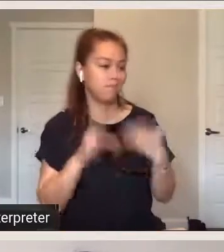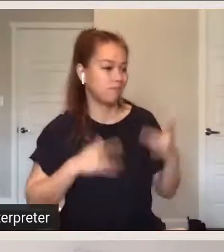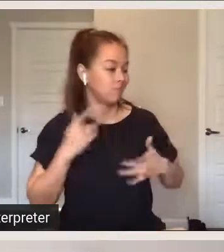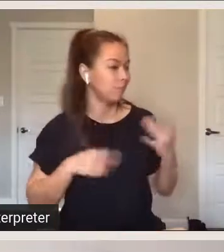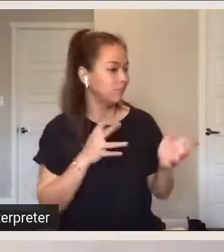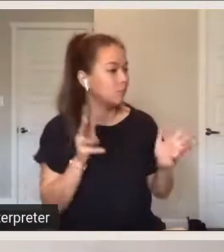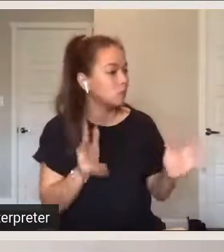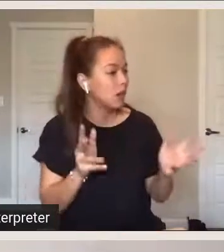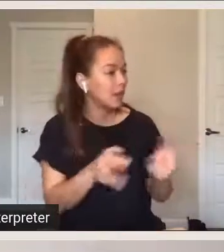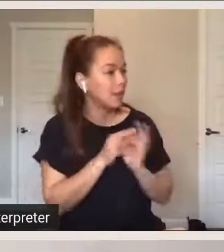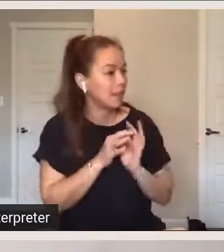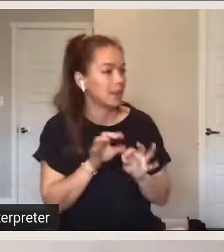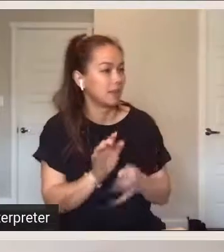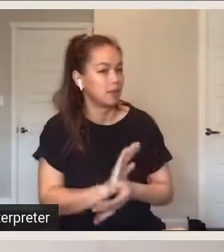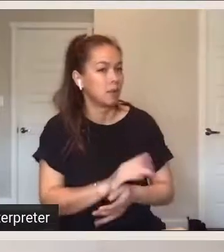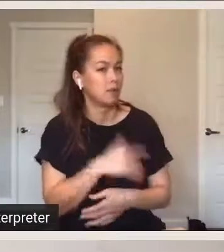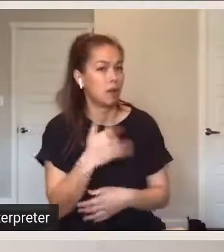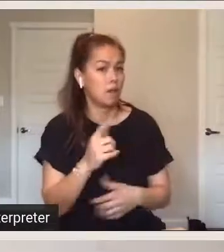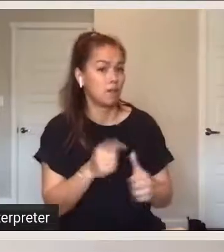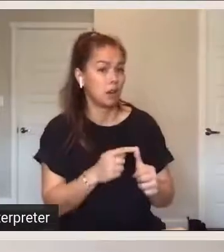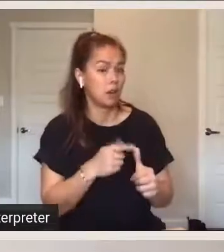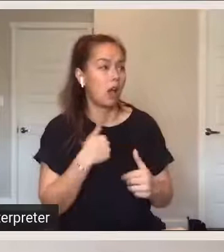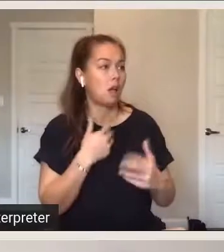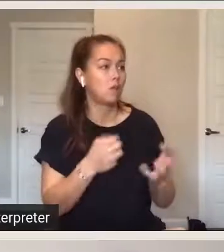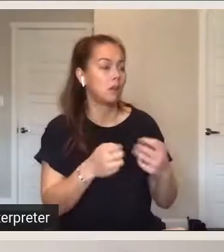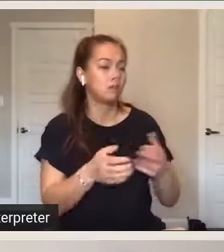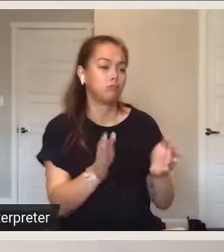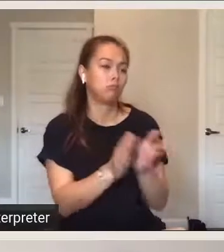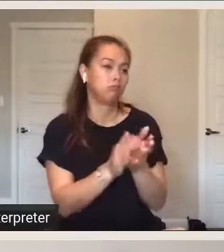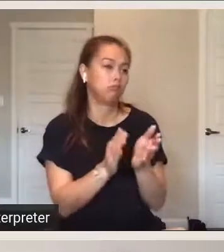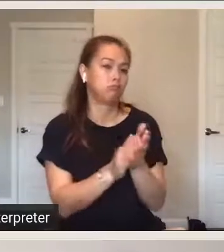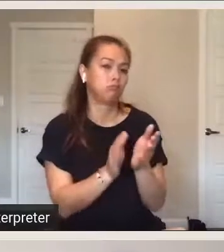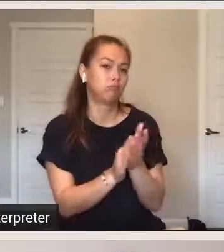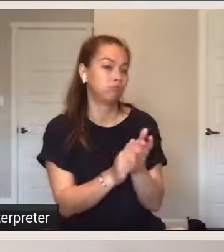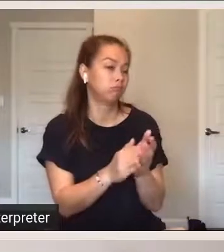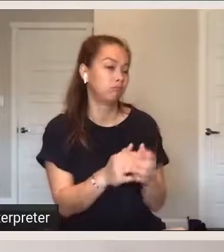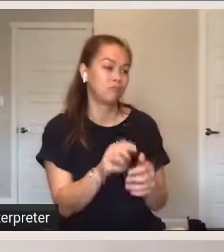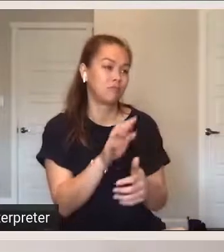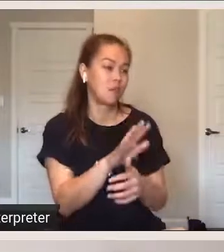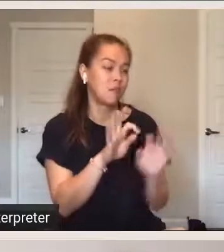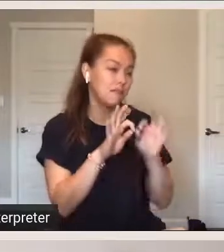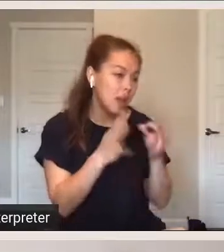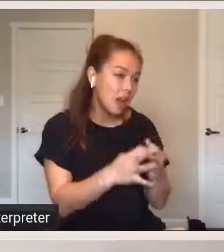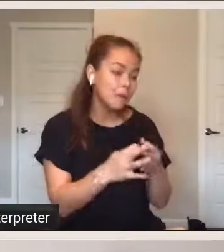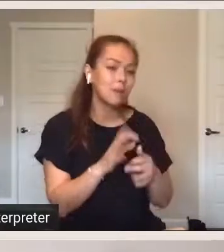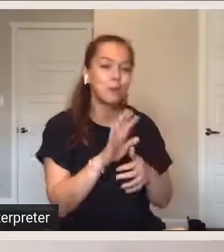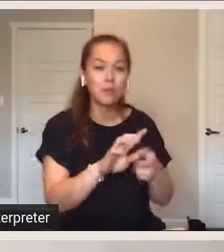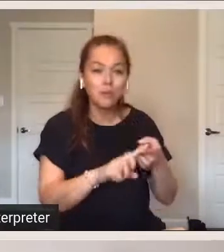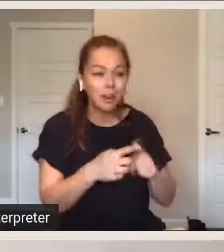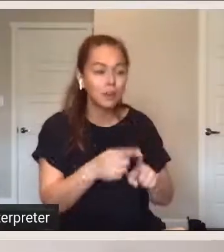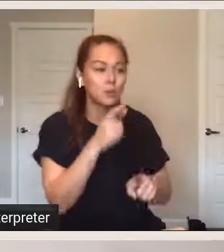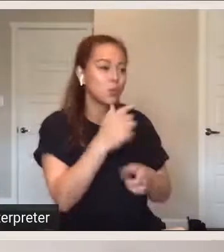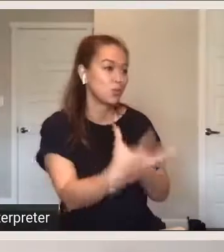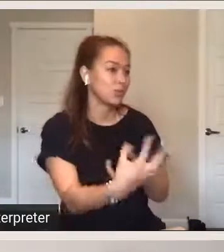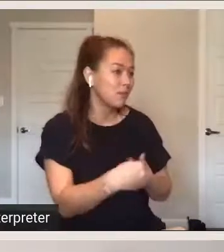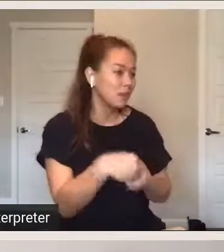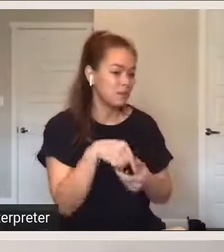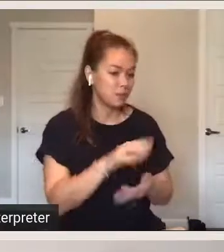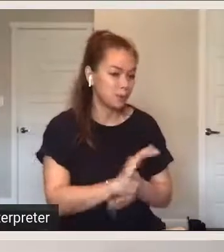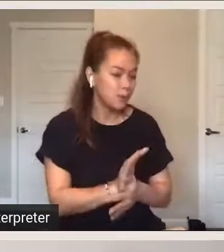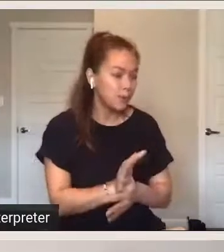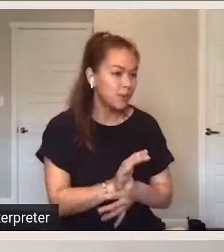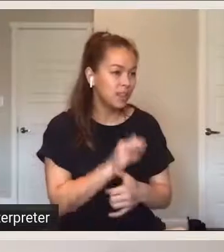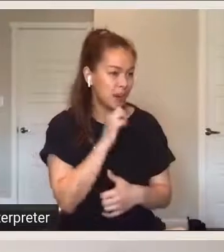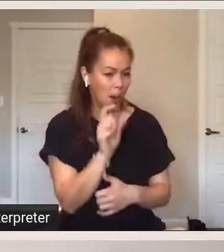to give a huge shout out to all the family and friends who were part of this film, and not just, I